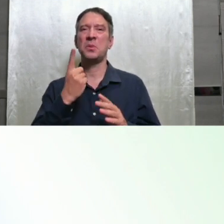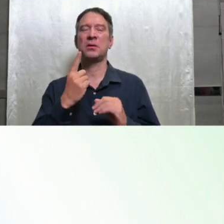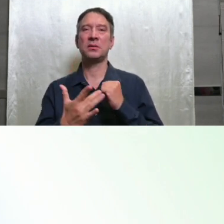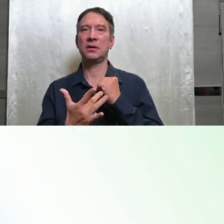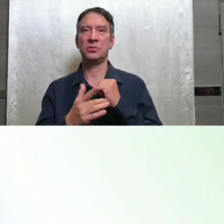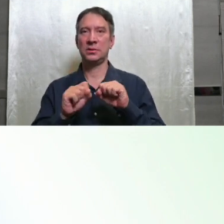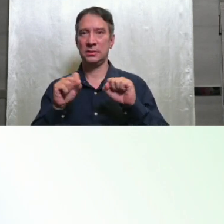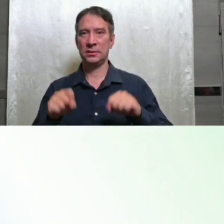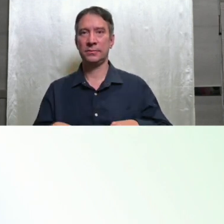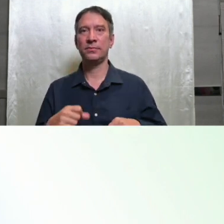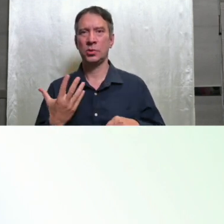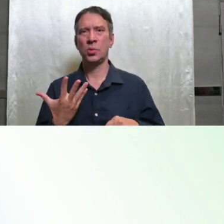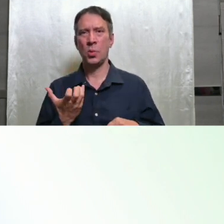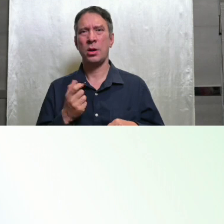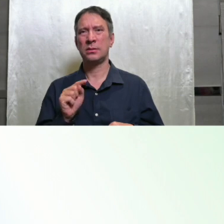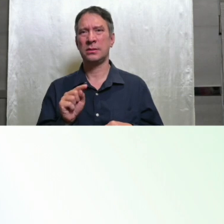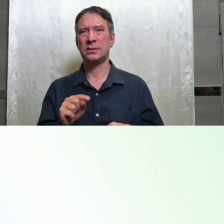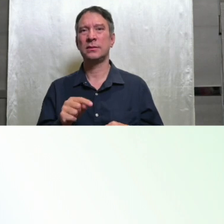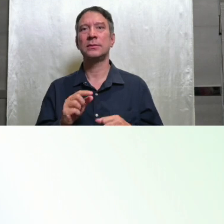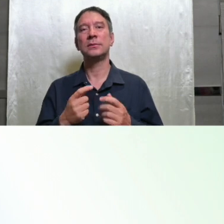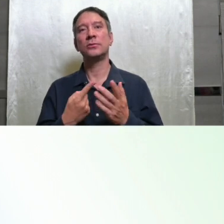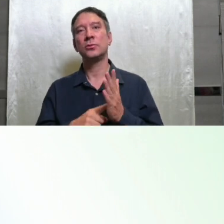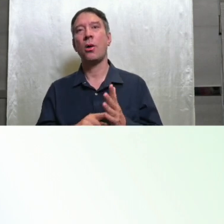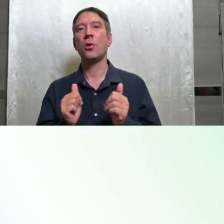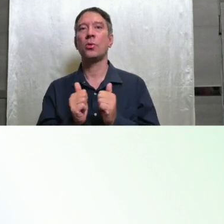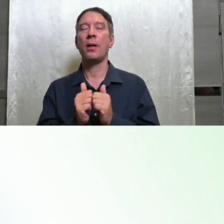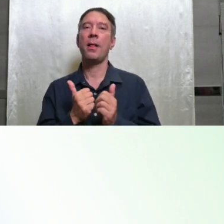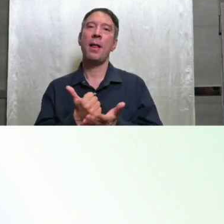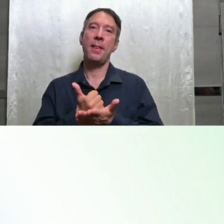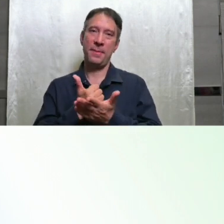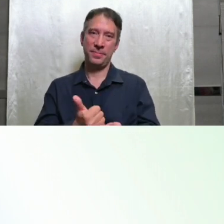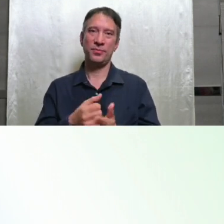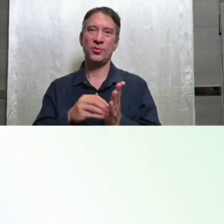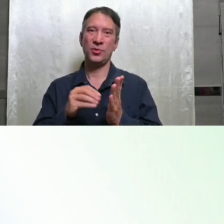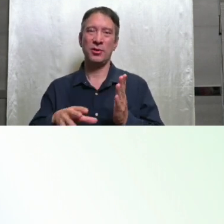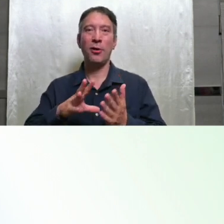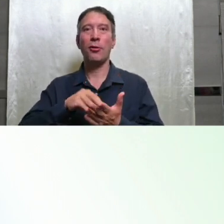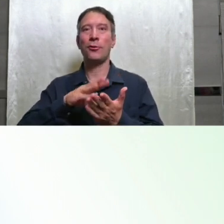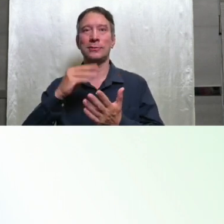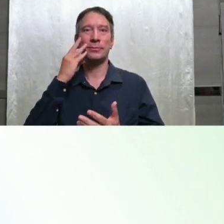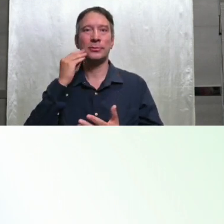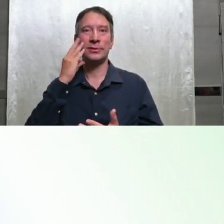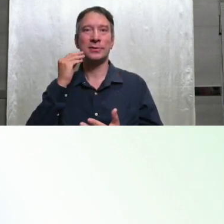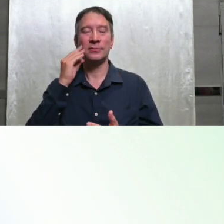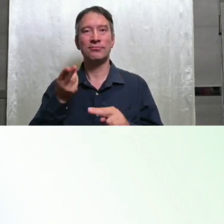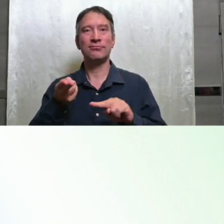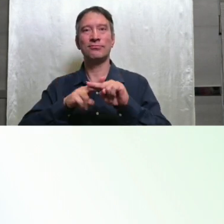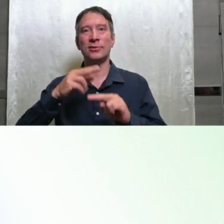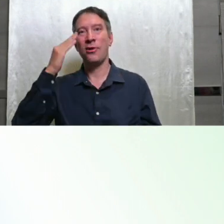enhance the students' experience while they are trying to self-learn or attempt their assignments. It is almost midnight,